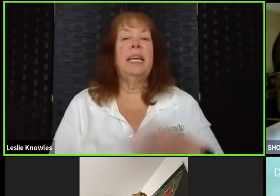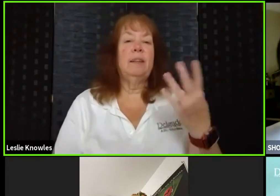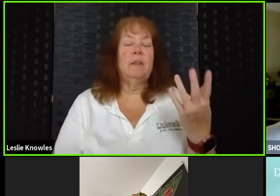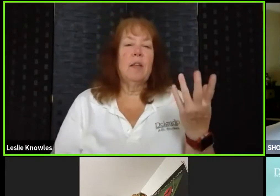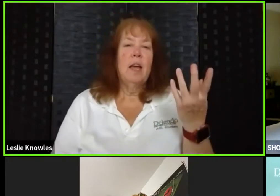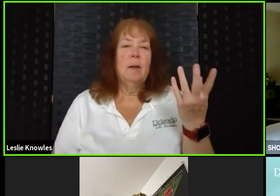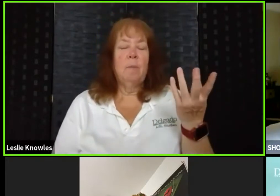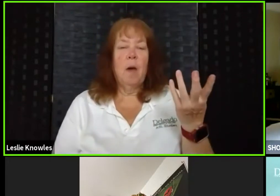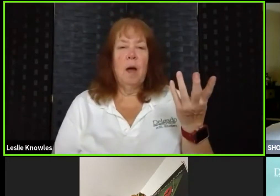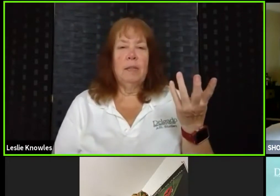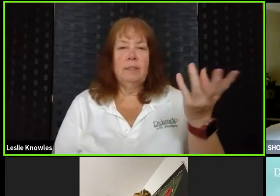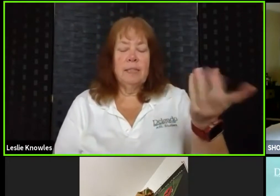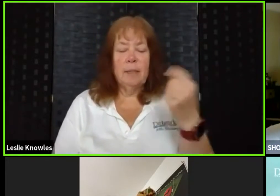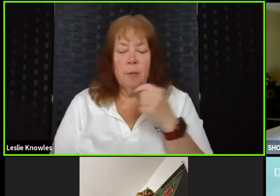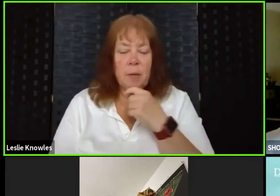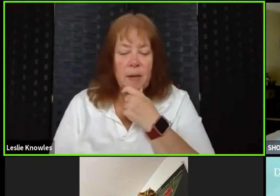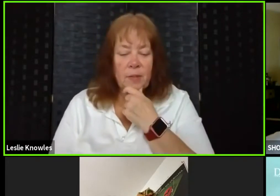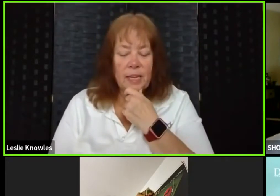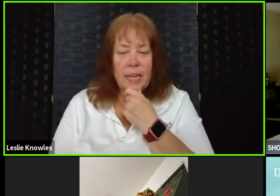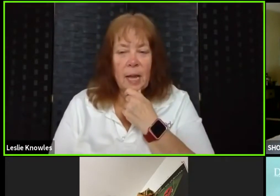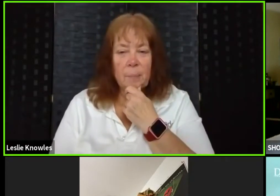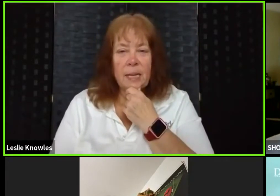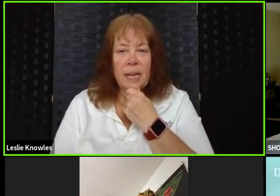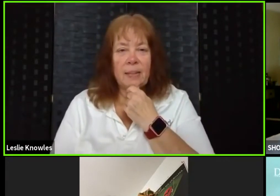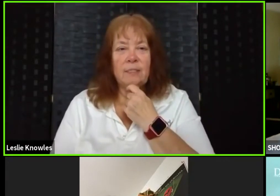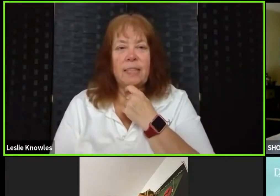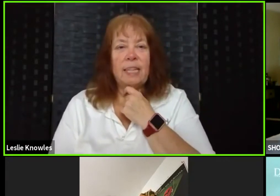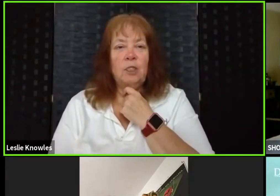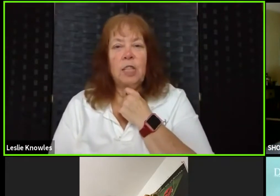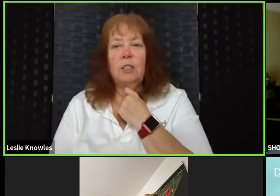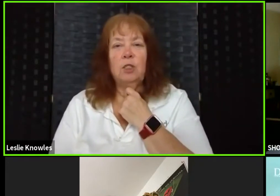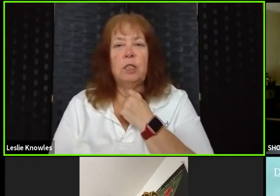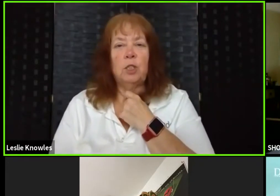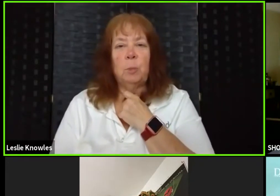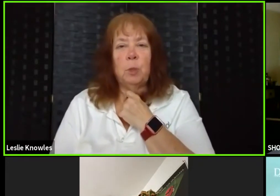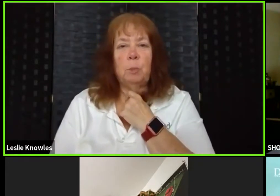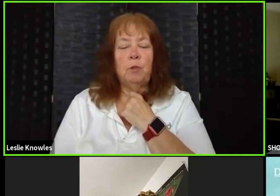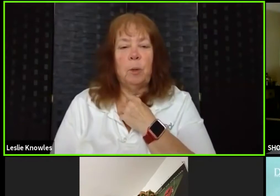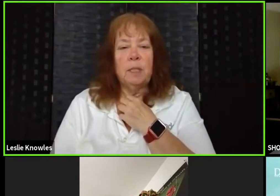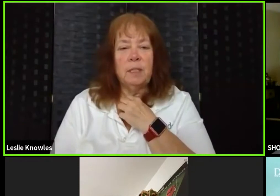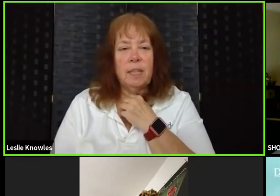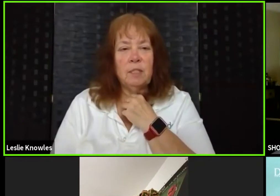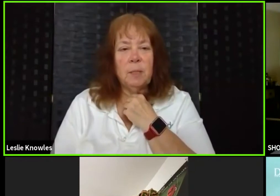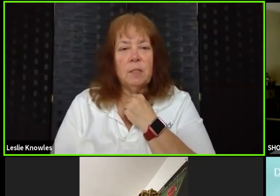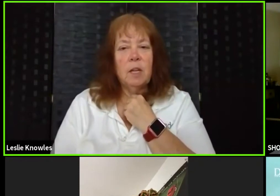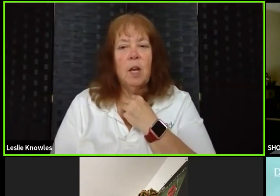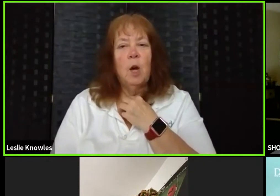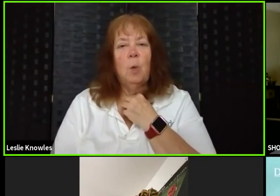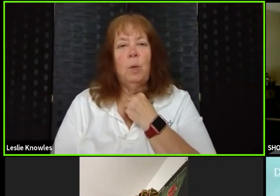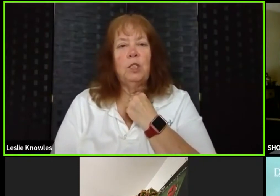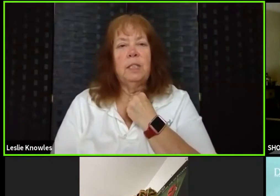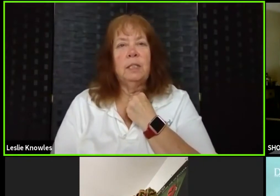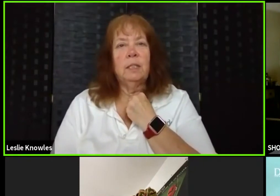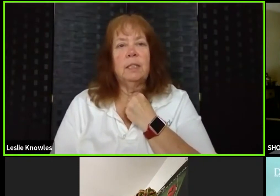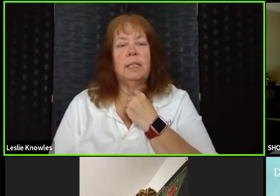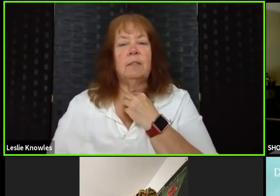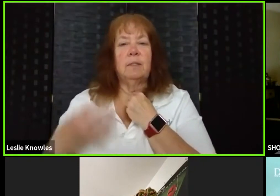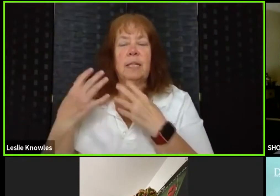Well, he said something about the EIPA. That's the Educational Interpreter Performance Assessment,